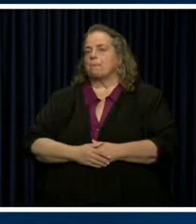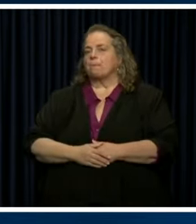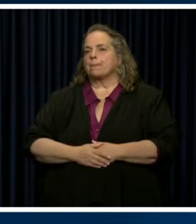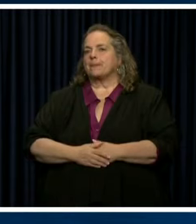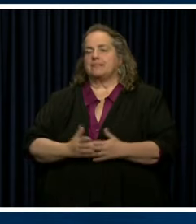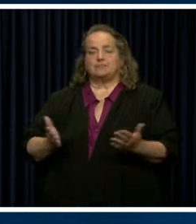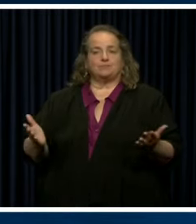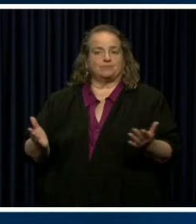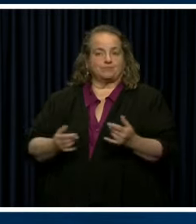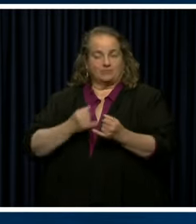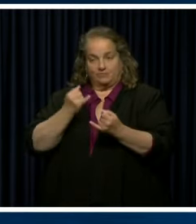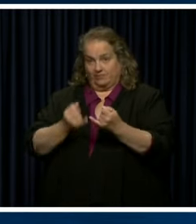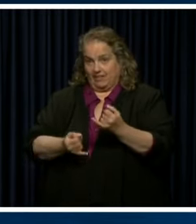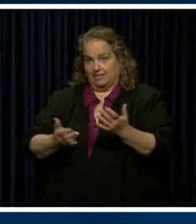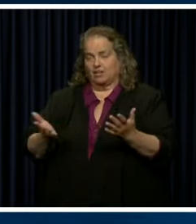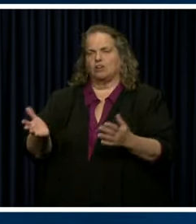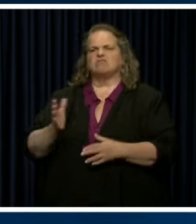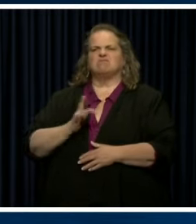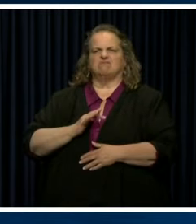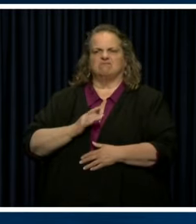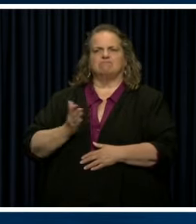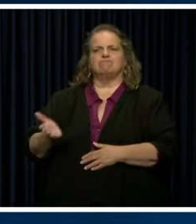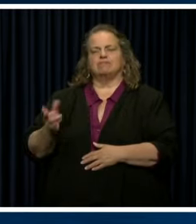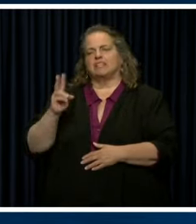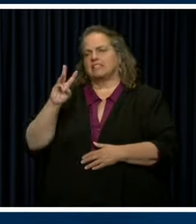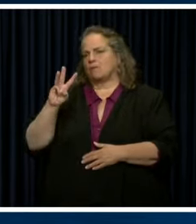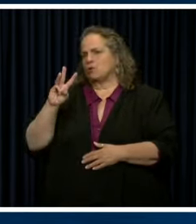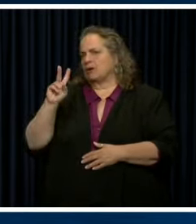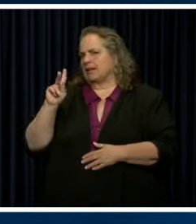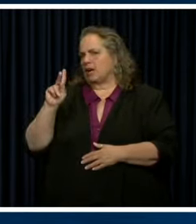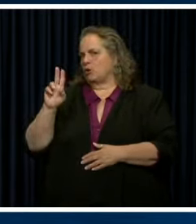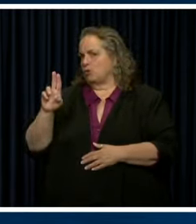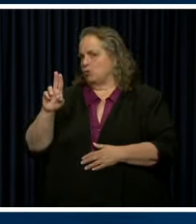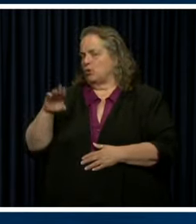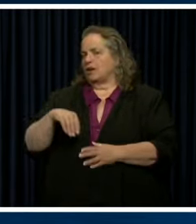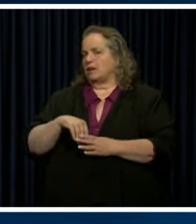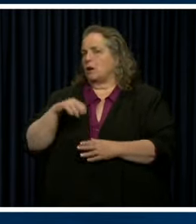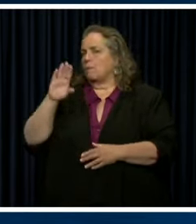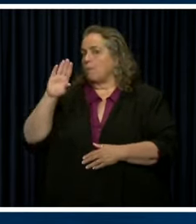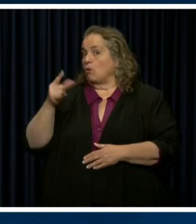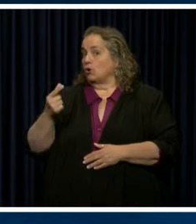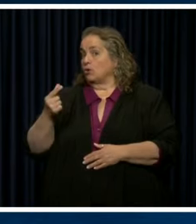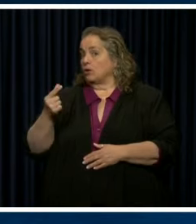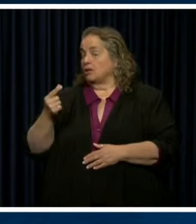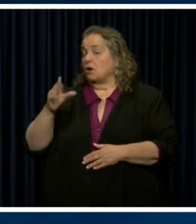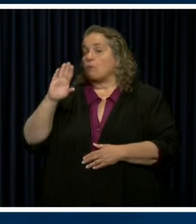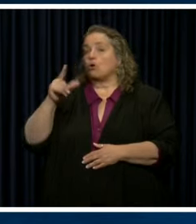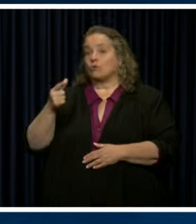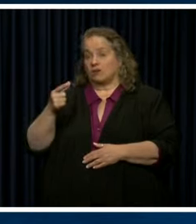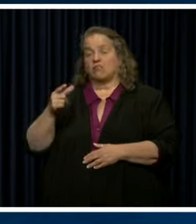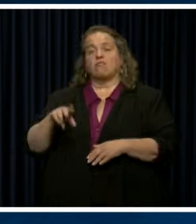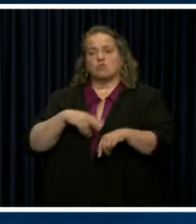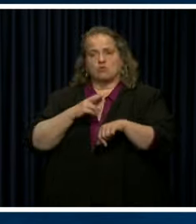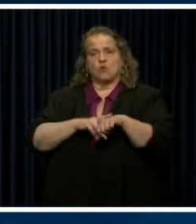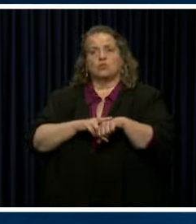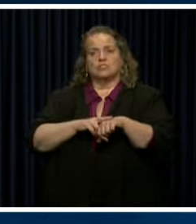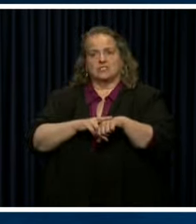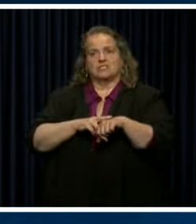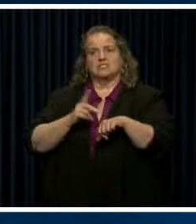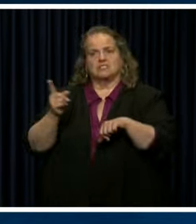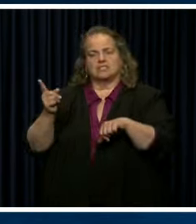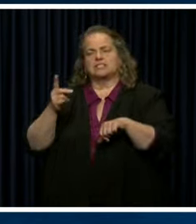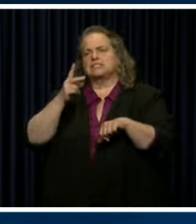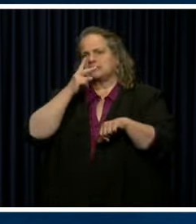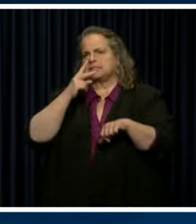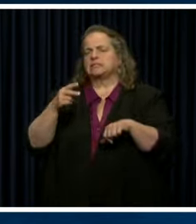And finally, this is pretty neat. This is WKU in Bowling Green. Bowling Green, of course, seeing a